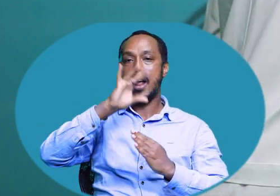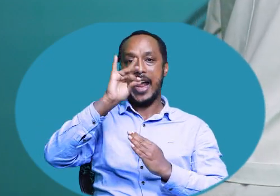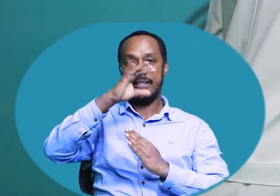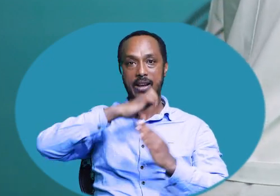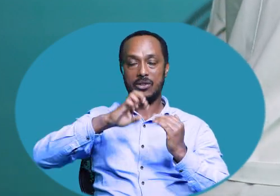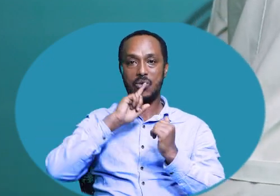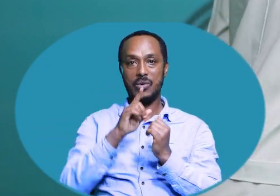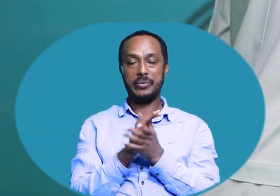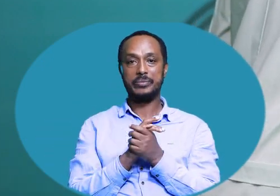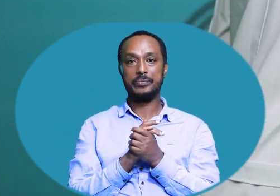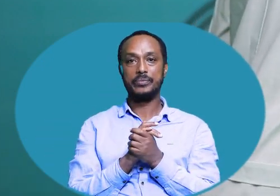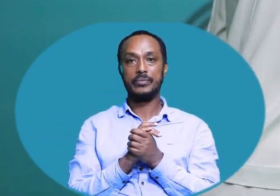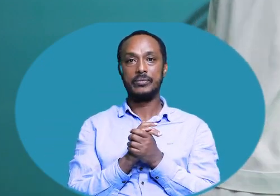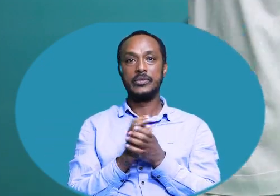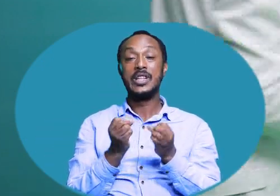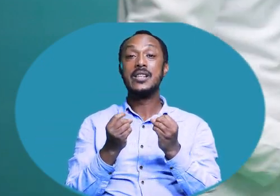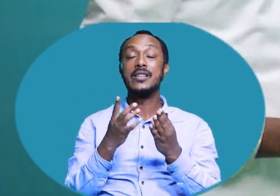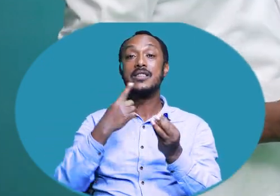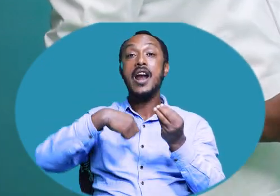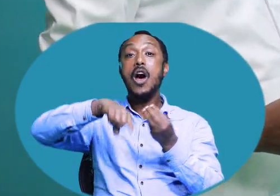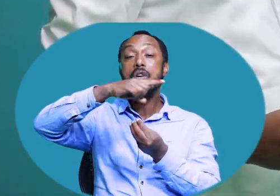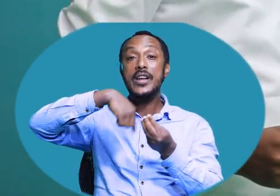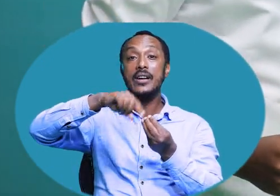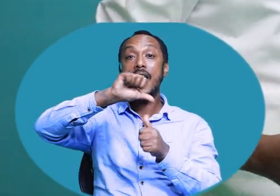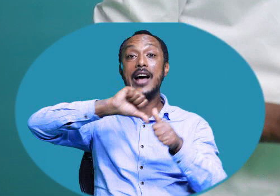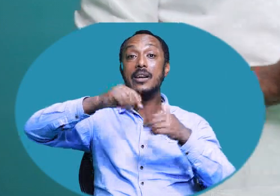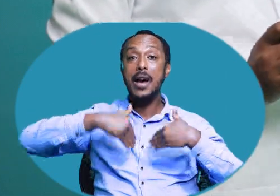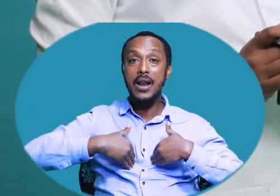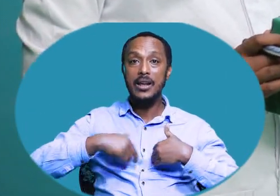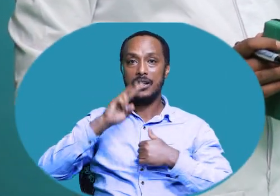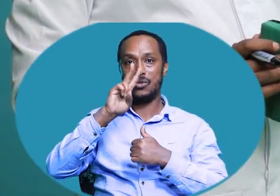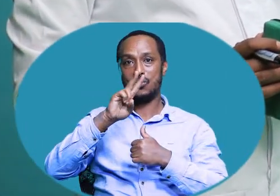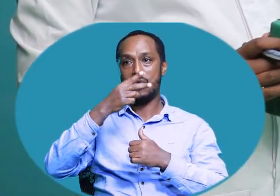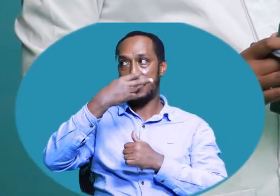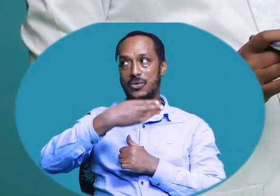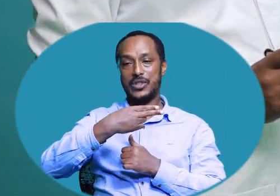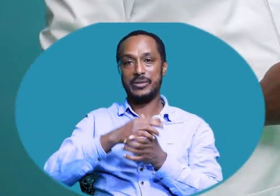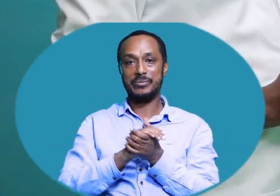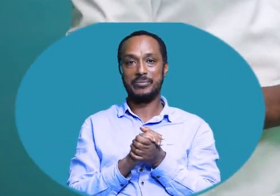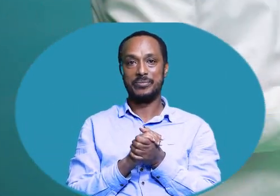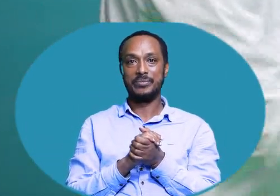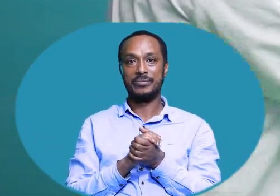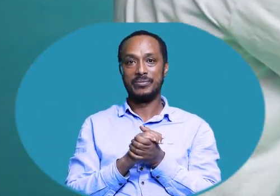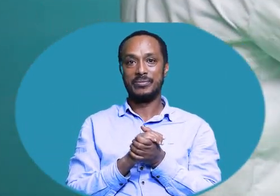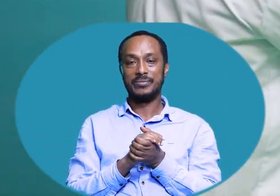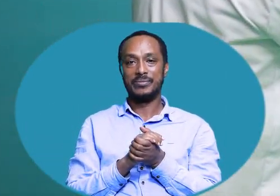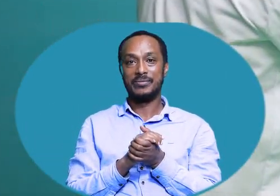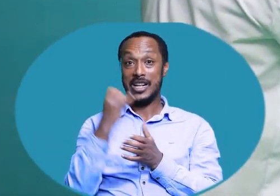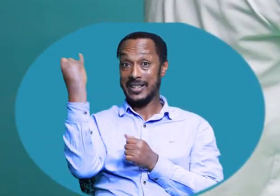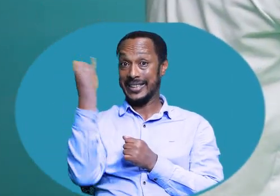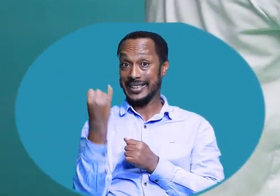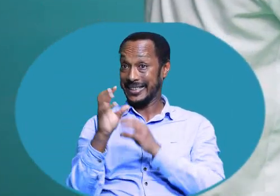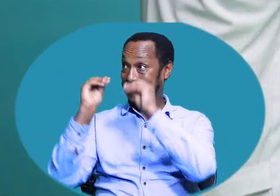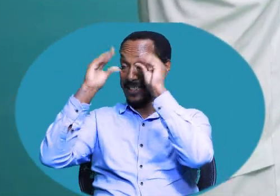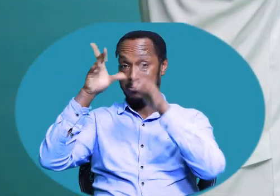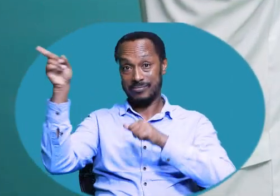electrons. Total valence electrons for water is how much? 8 electron. The central atom is oxygen. Look,